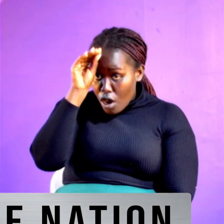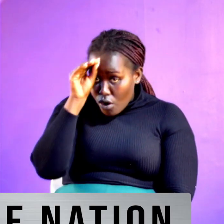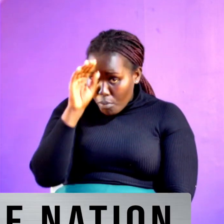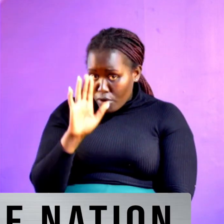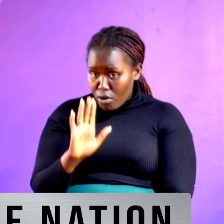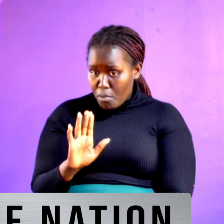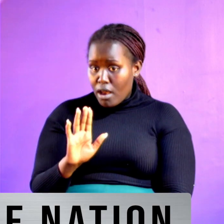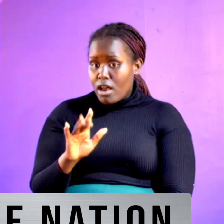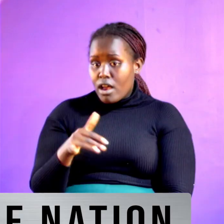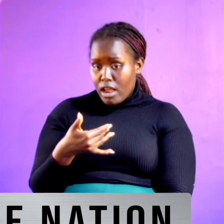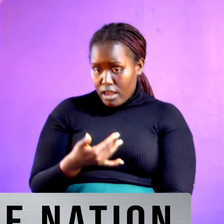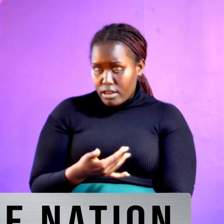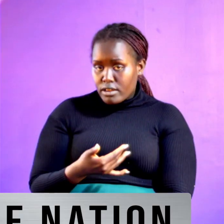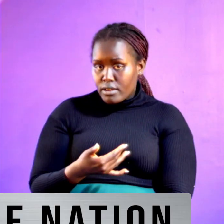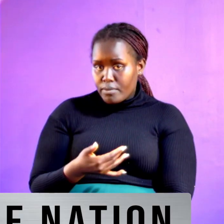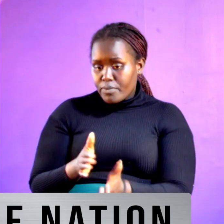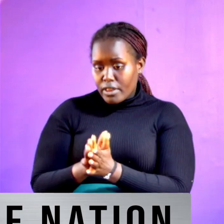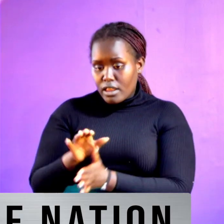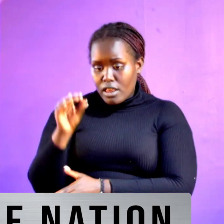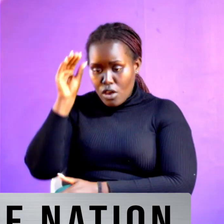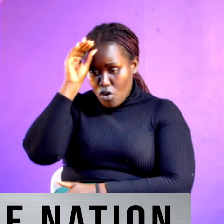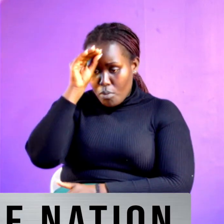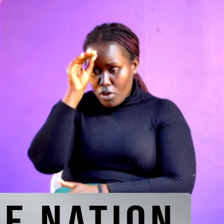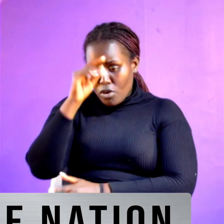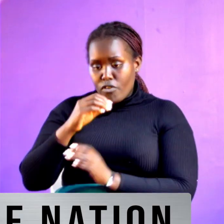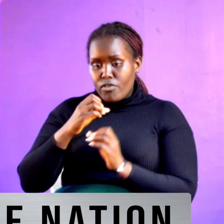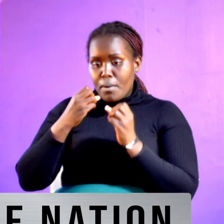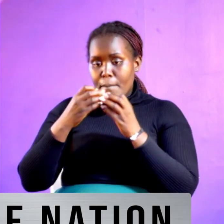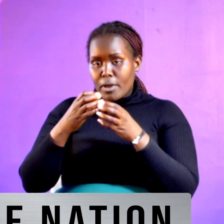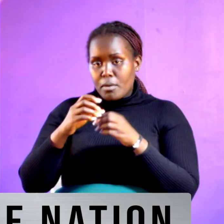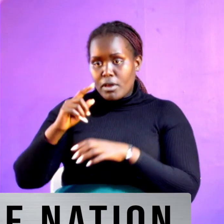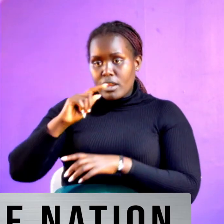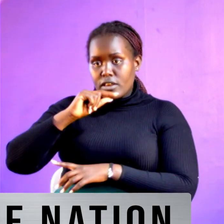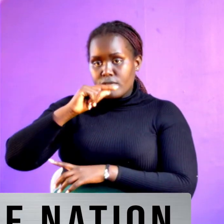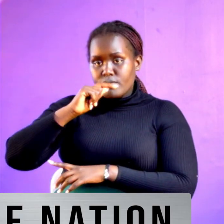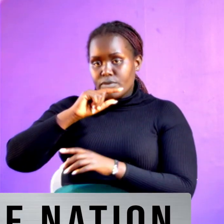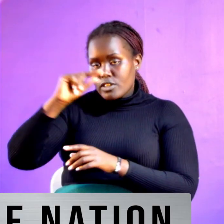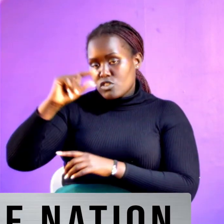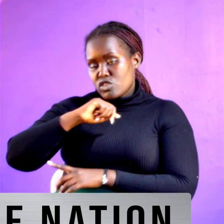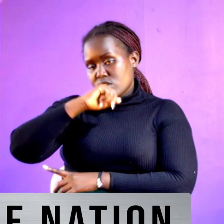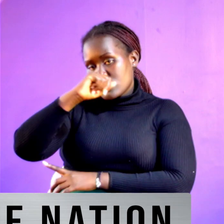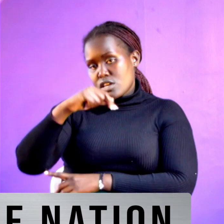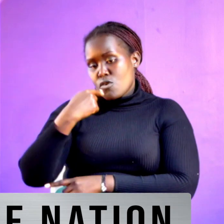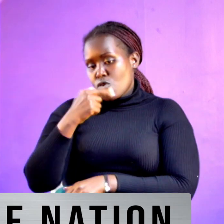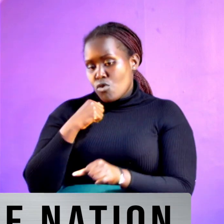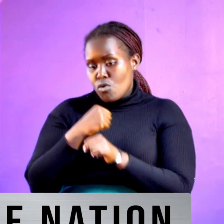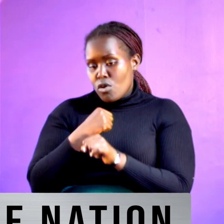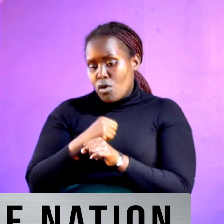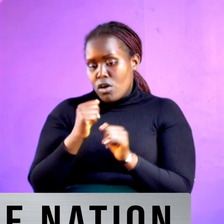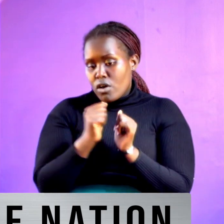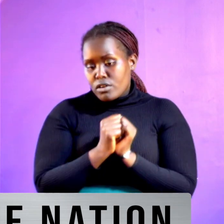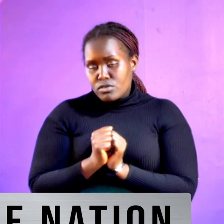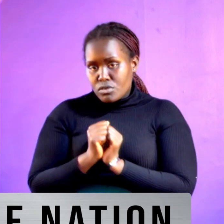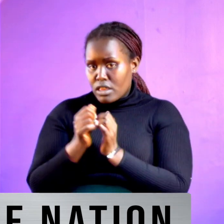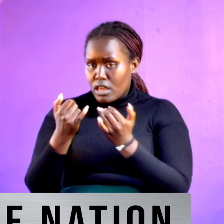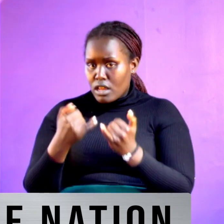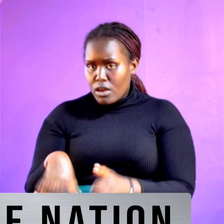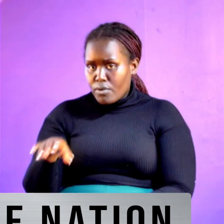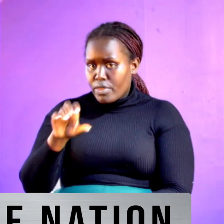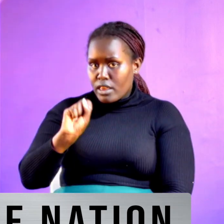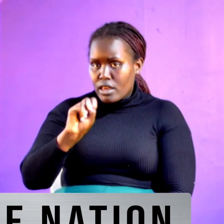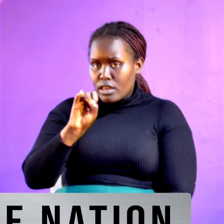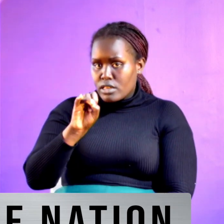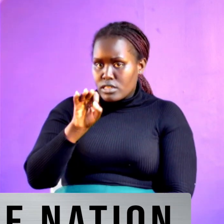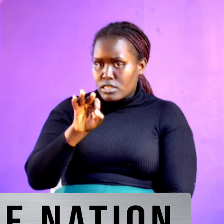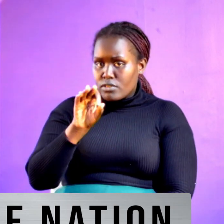in the opinion of many of the Gen Zs that you work around, does Edwin Sifuna now carry the